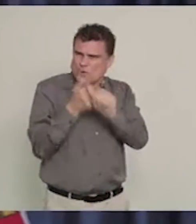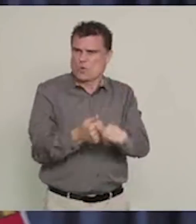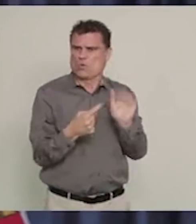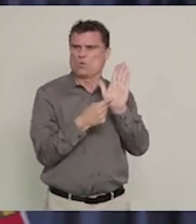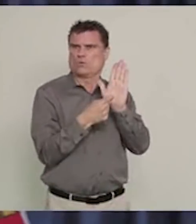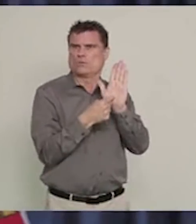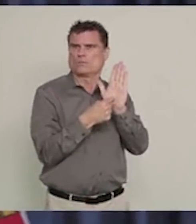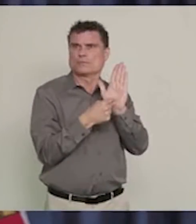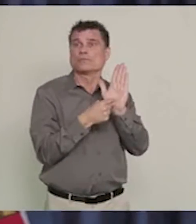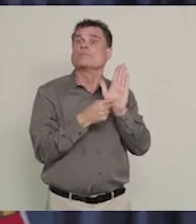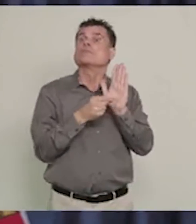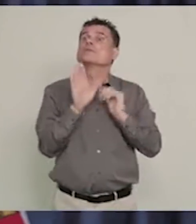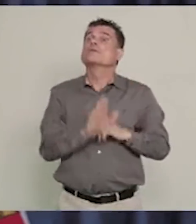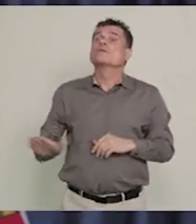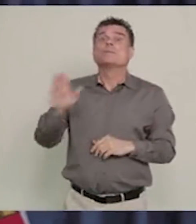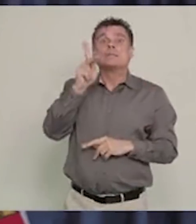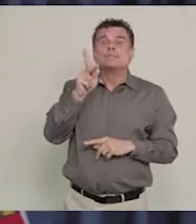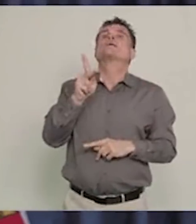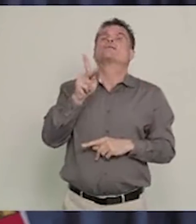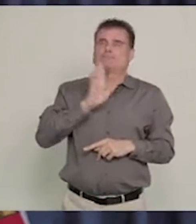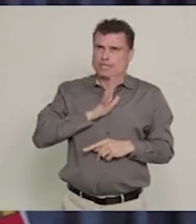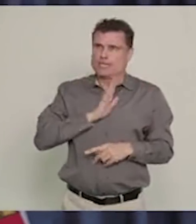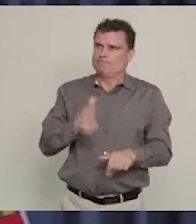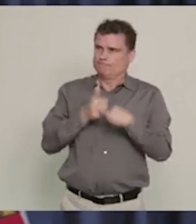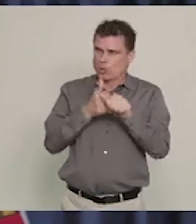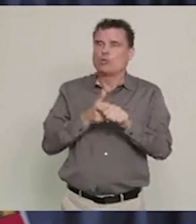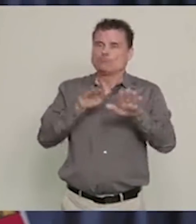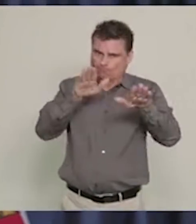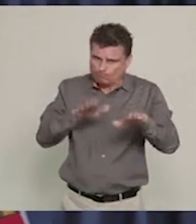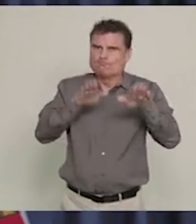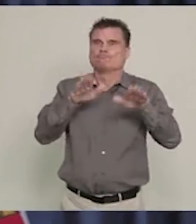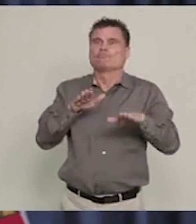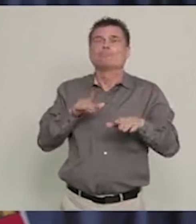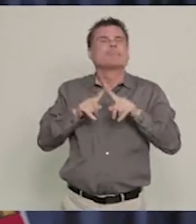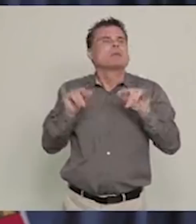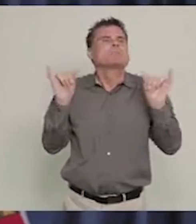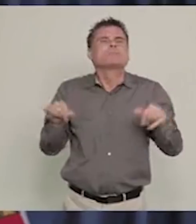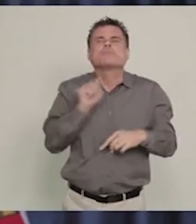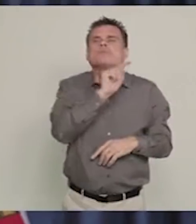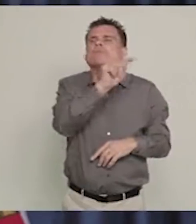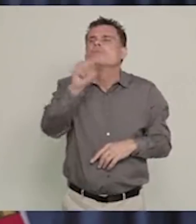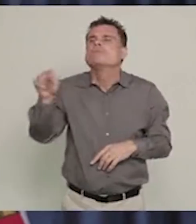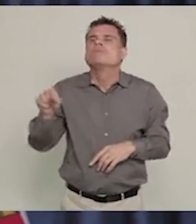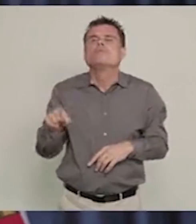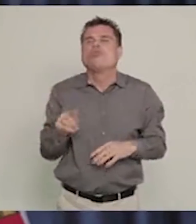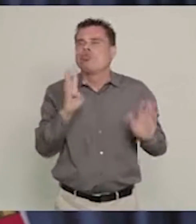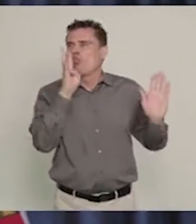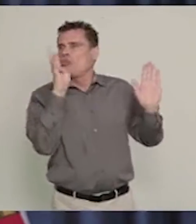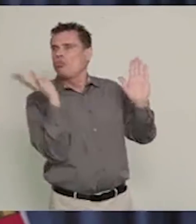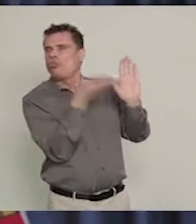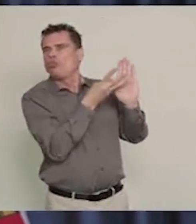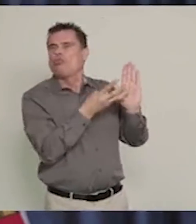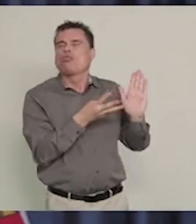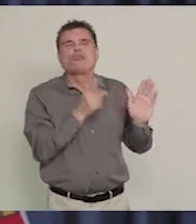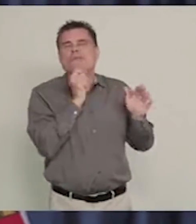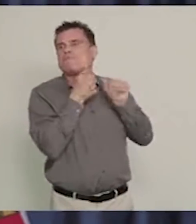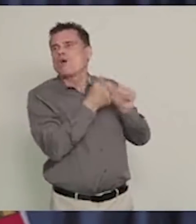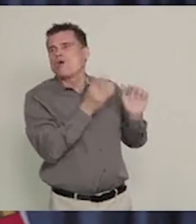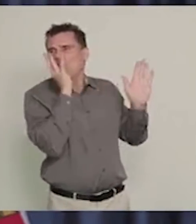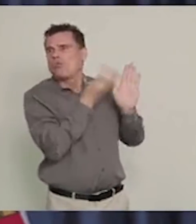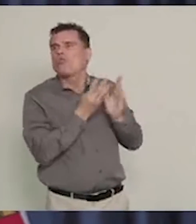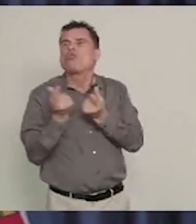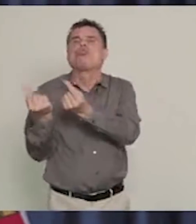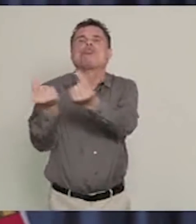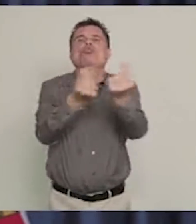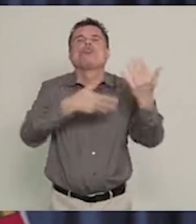we have all seen examples of some who continue to defy orders and instruction, whether that is hoarding important medical